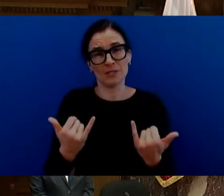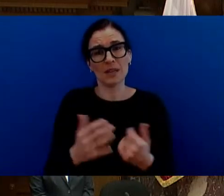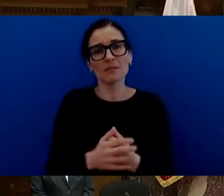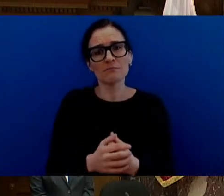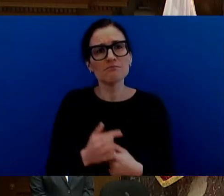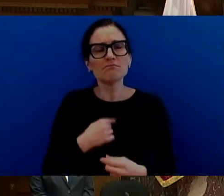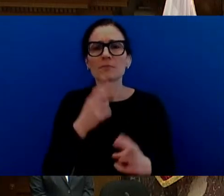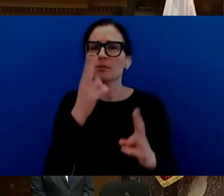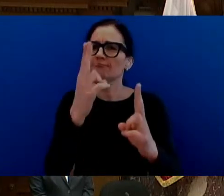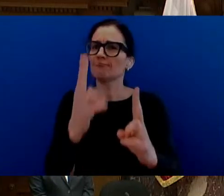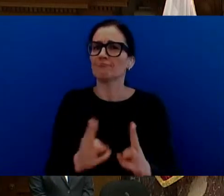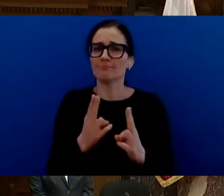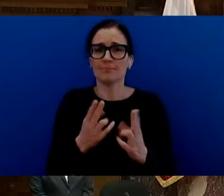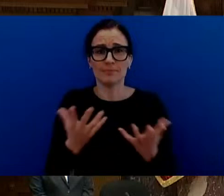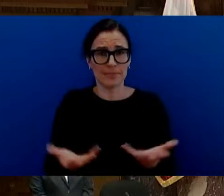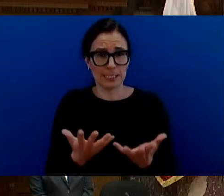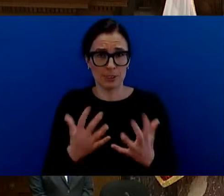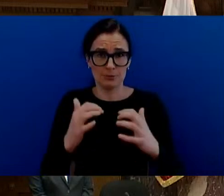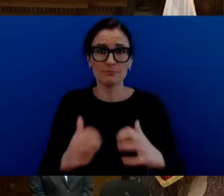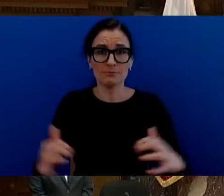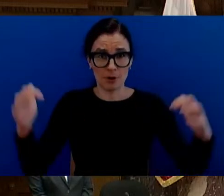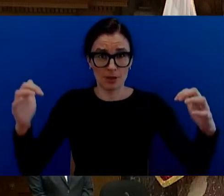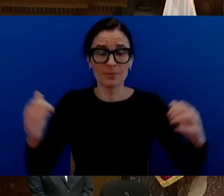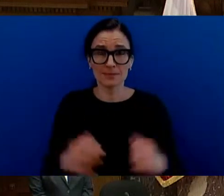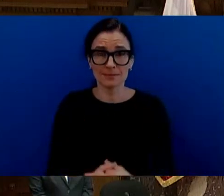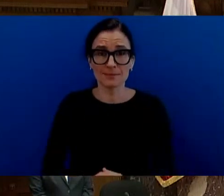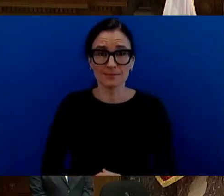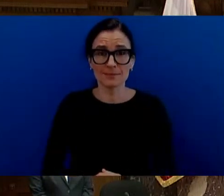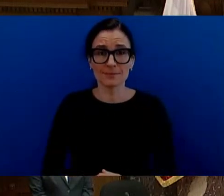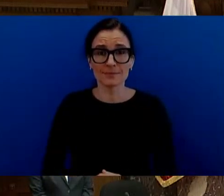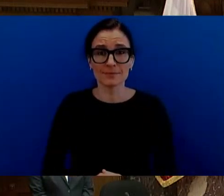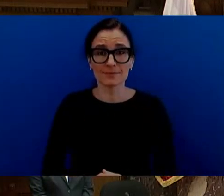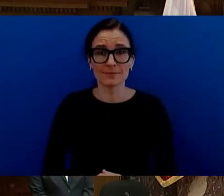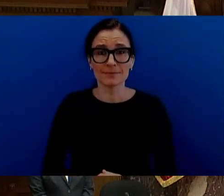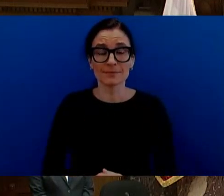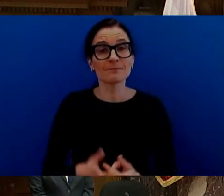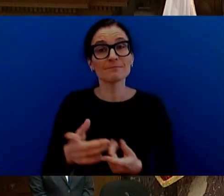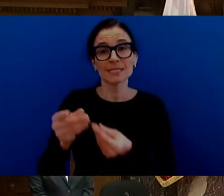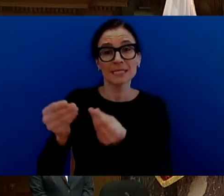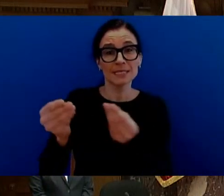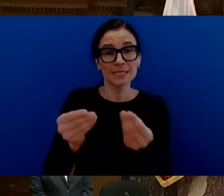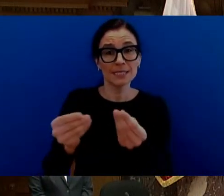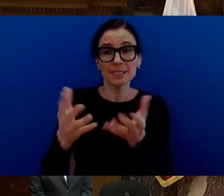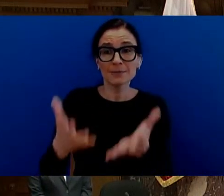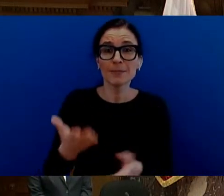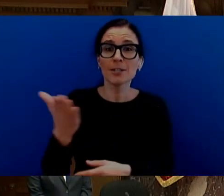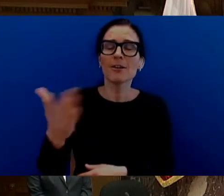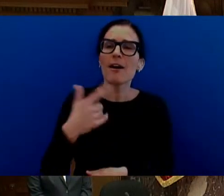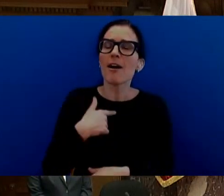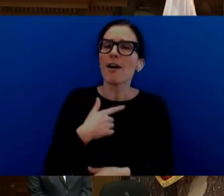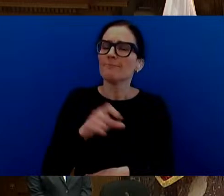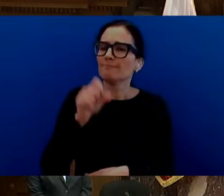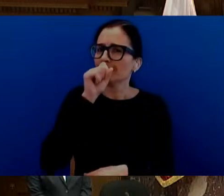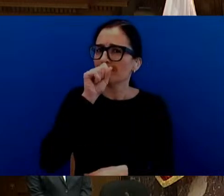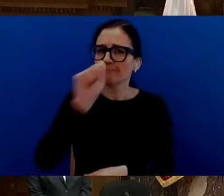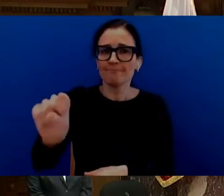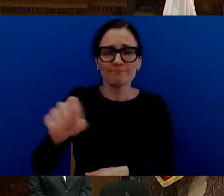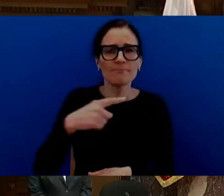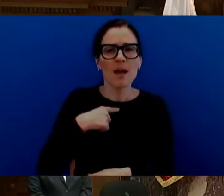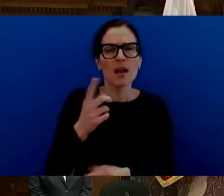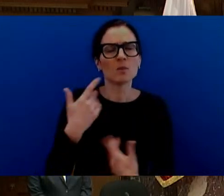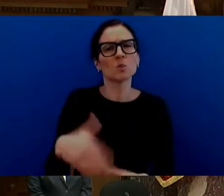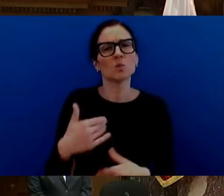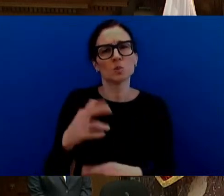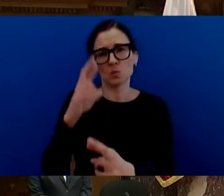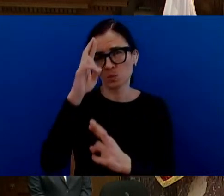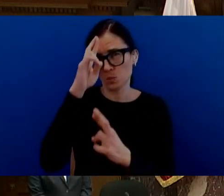really love him and respect him because, you know, he doesn't send any paper out to the